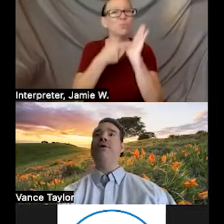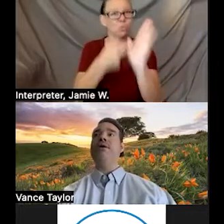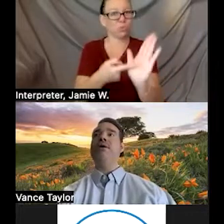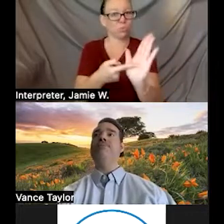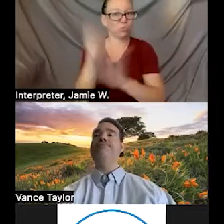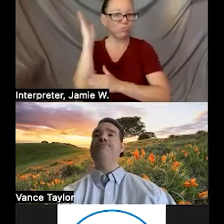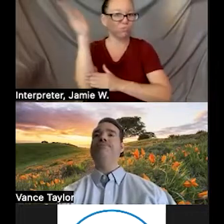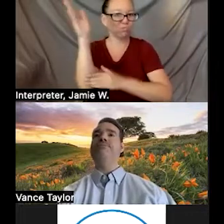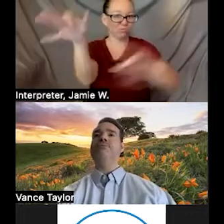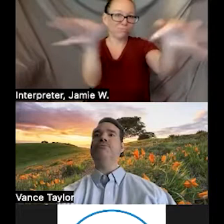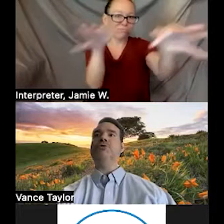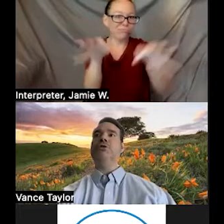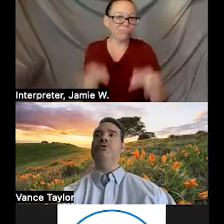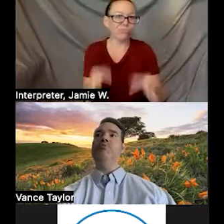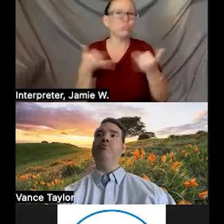And